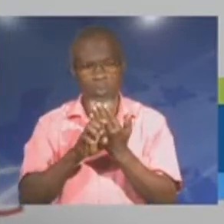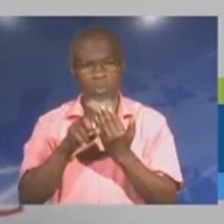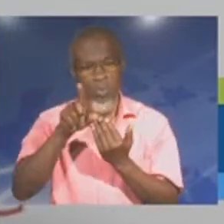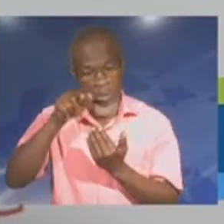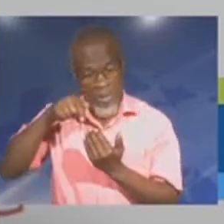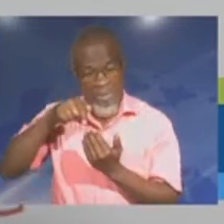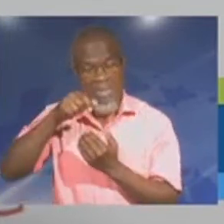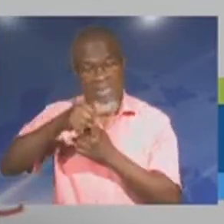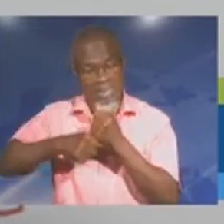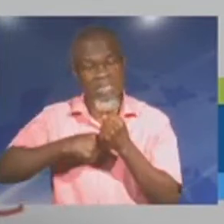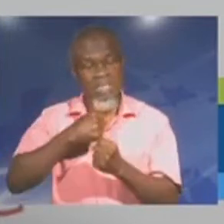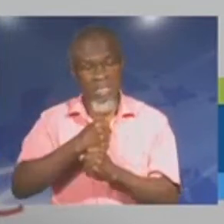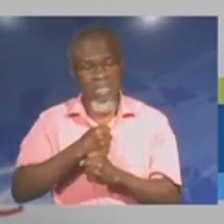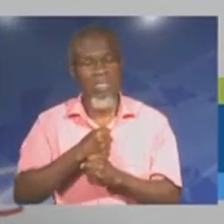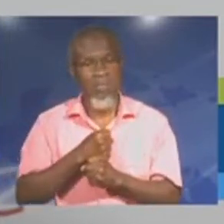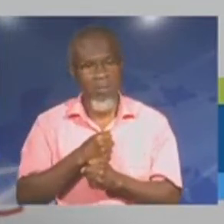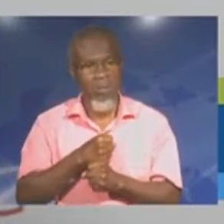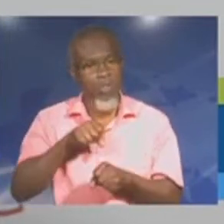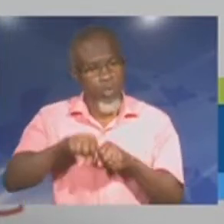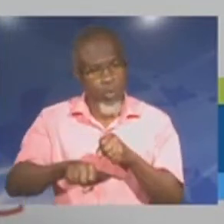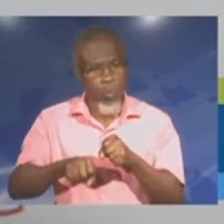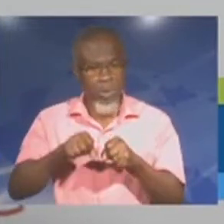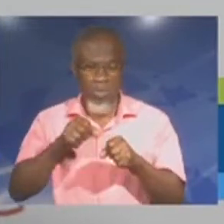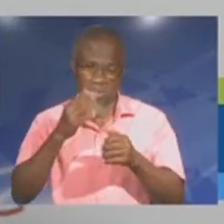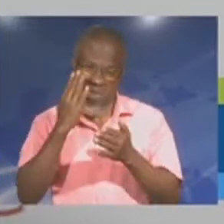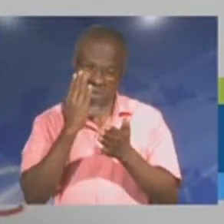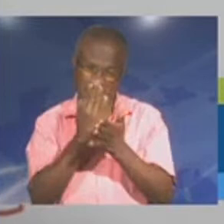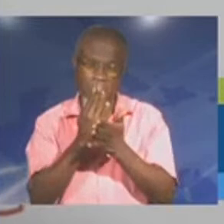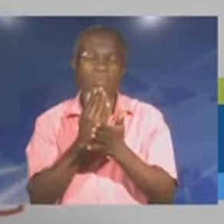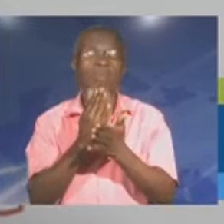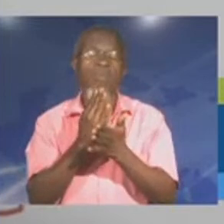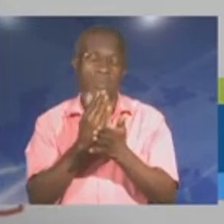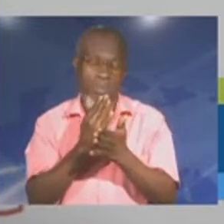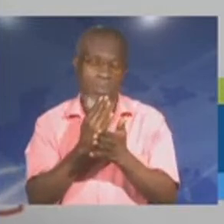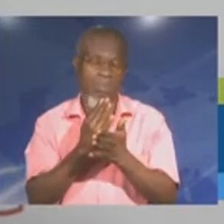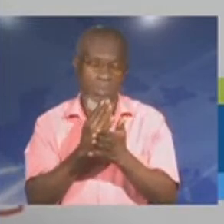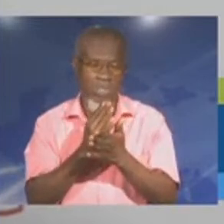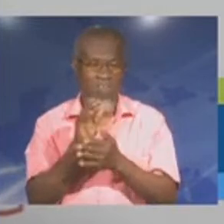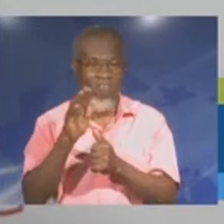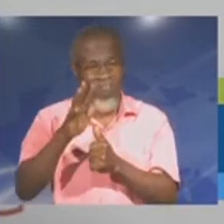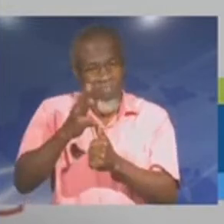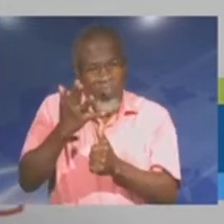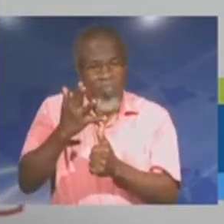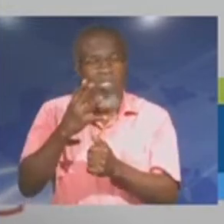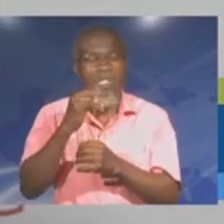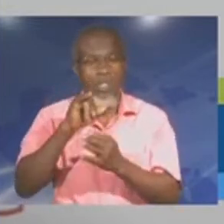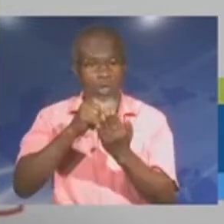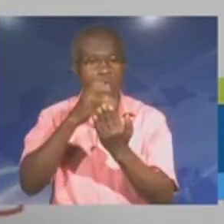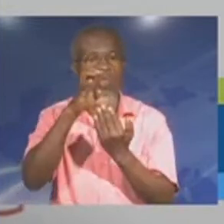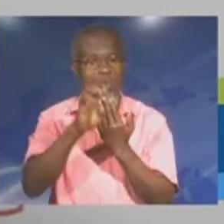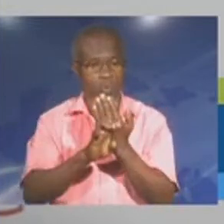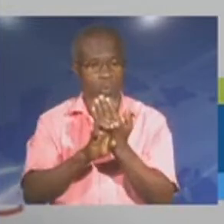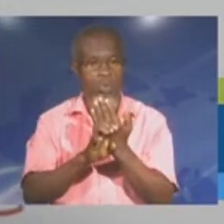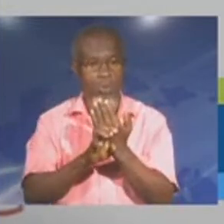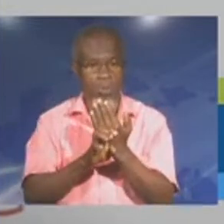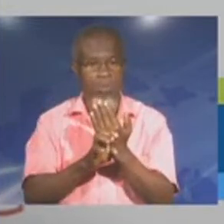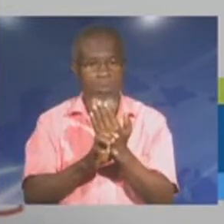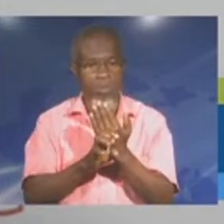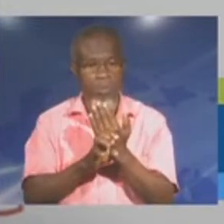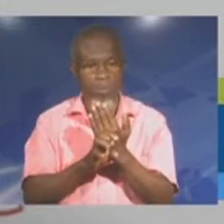of 5th of June. Until that time, we'll be administering first